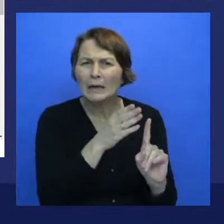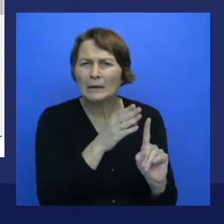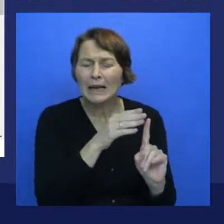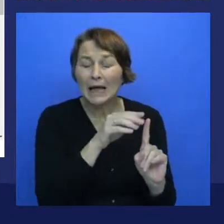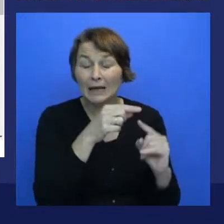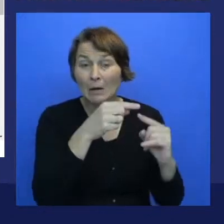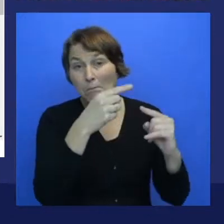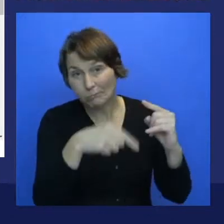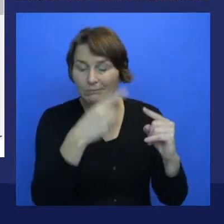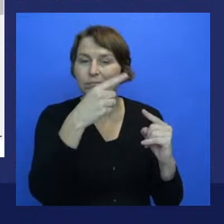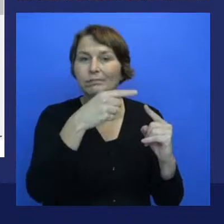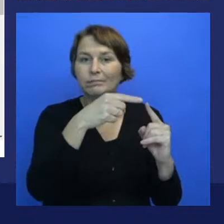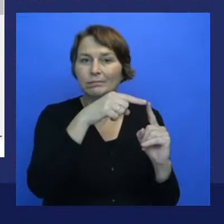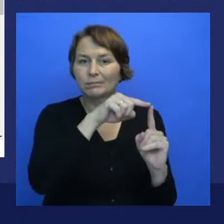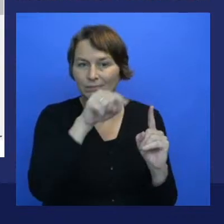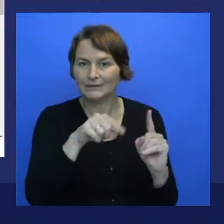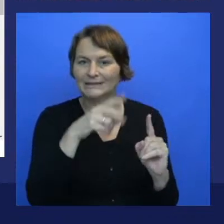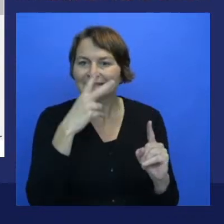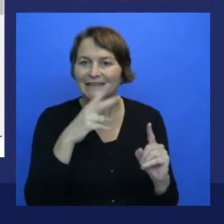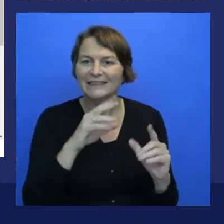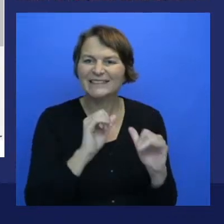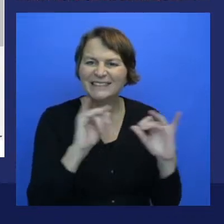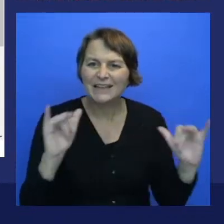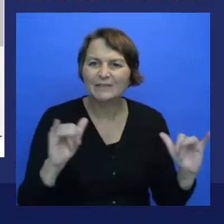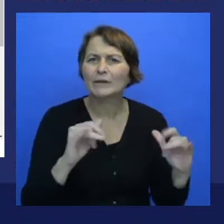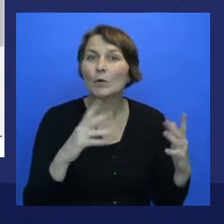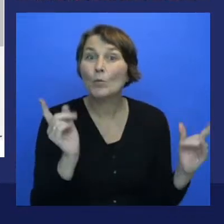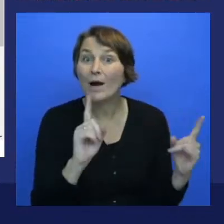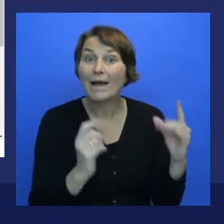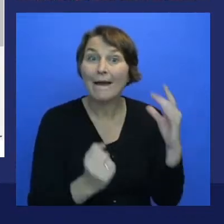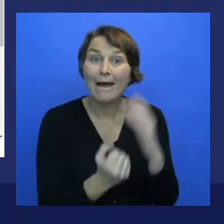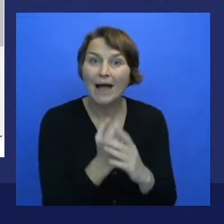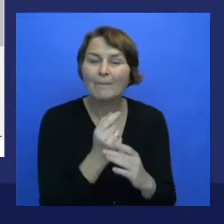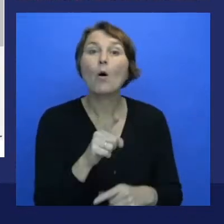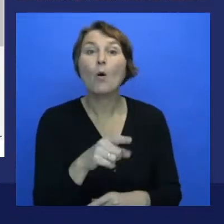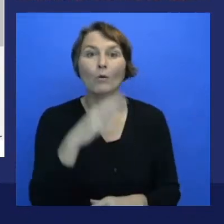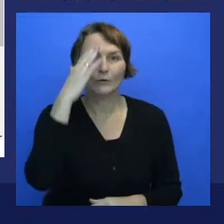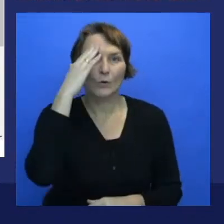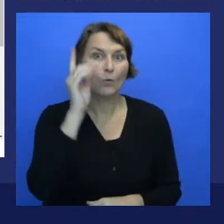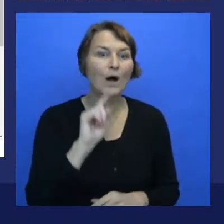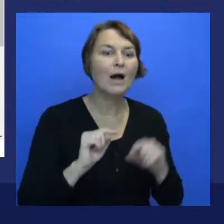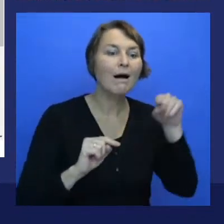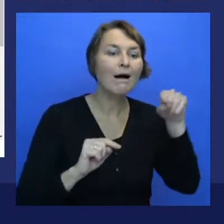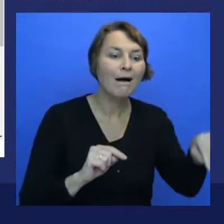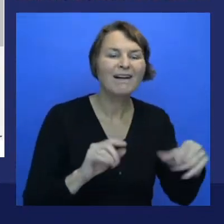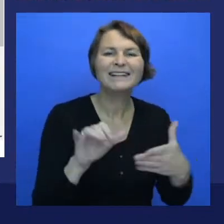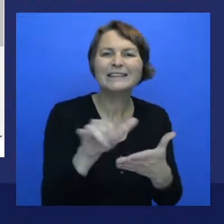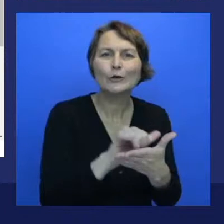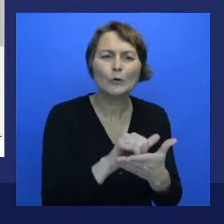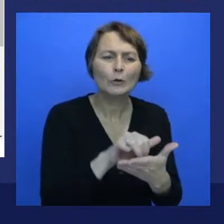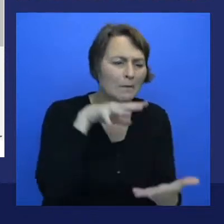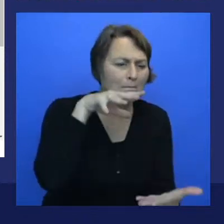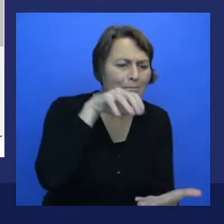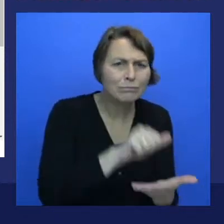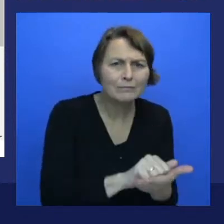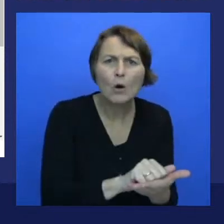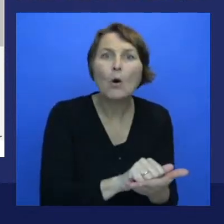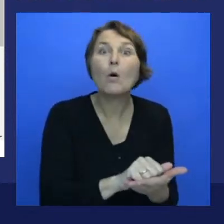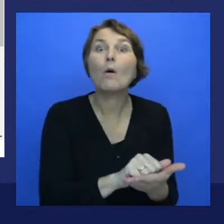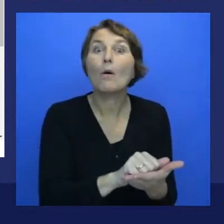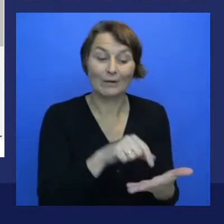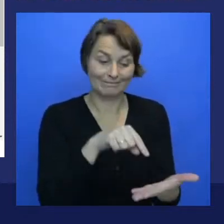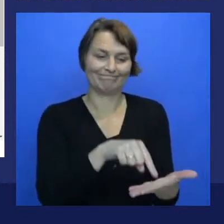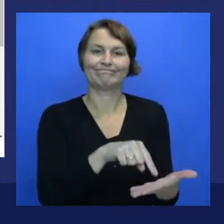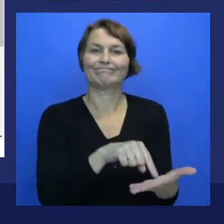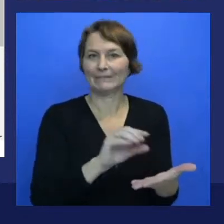tickets that were of type Unix that happened in New York, and you can actually go in here and diagnose and see what